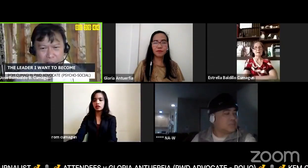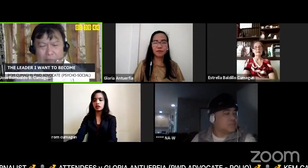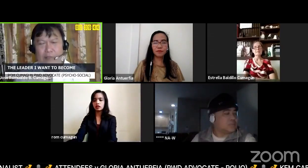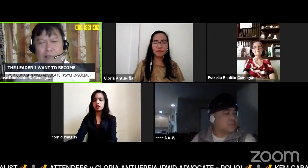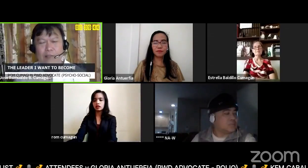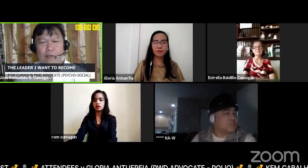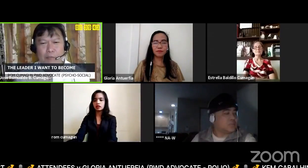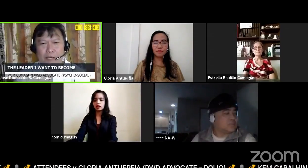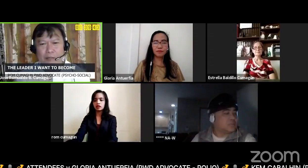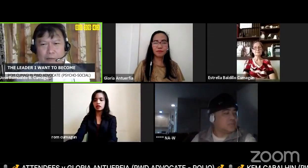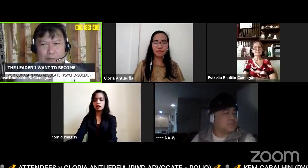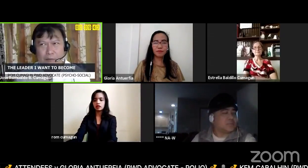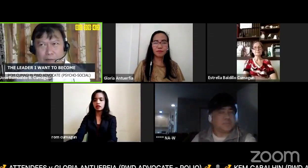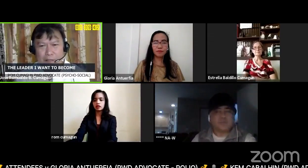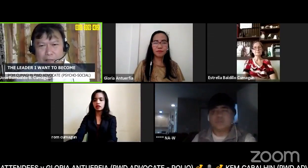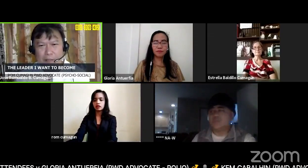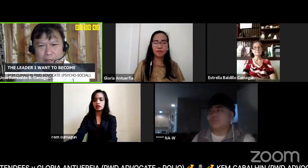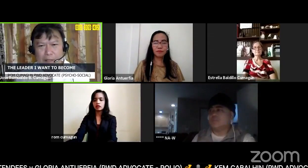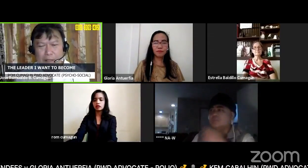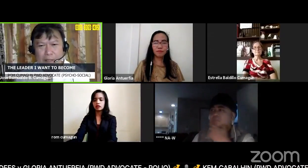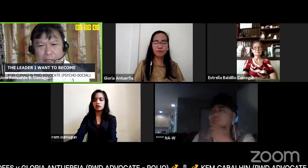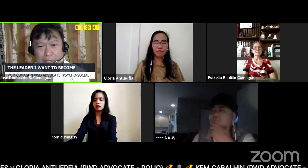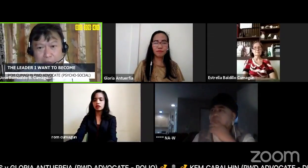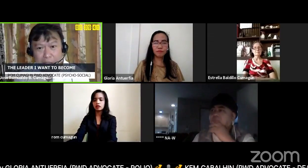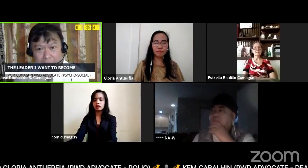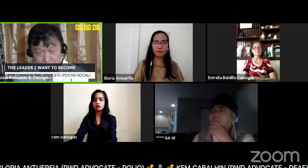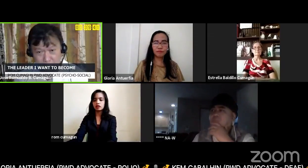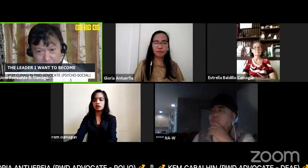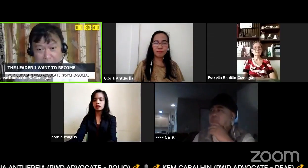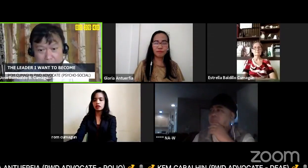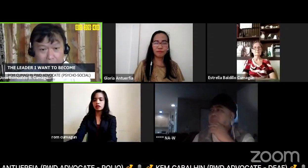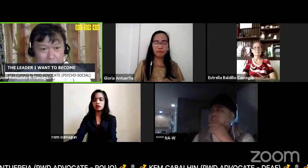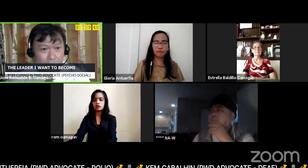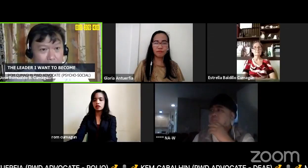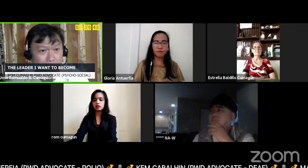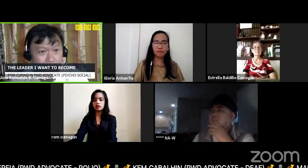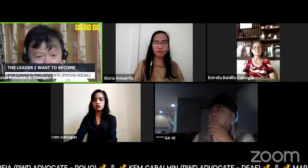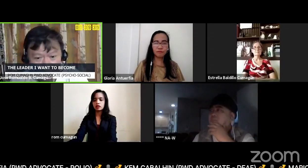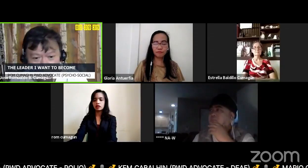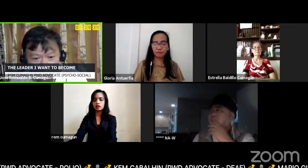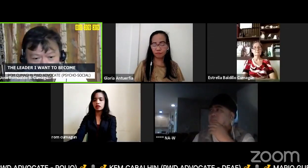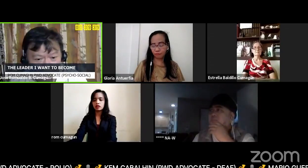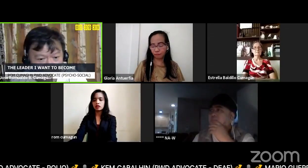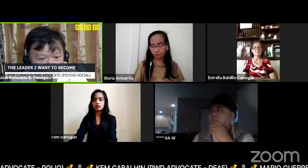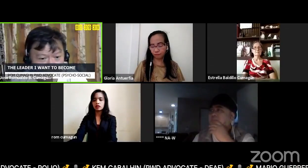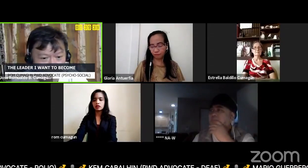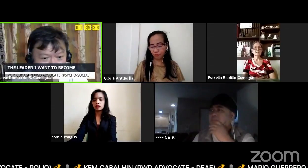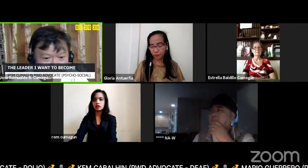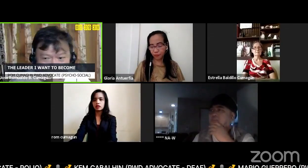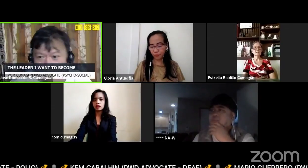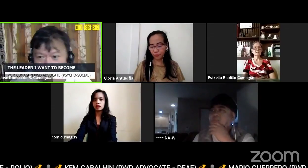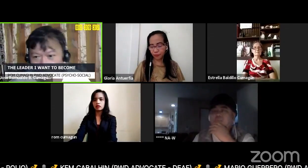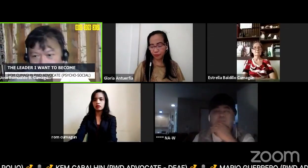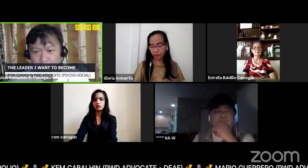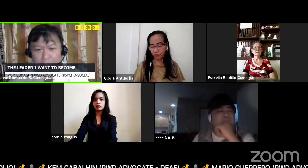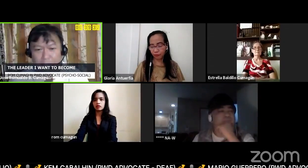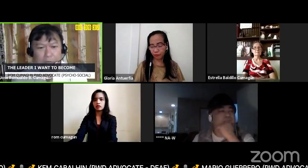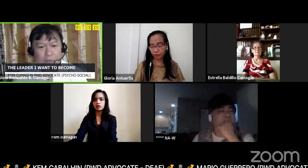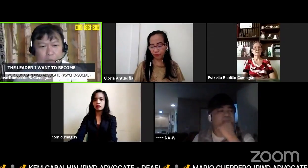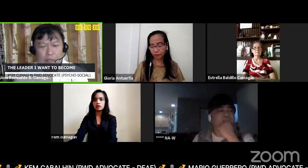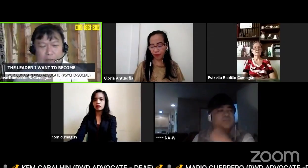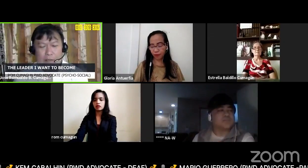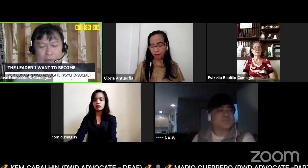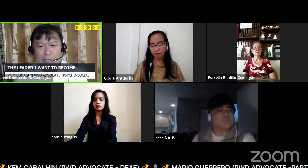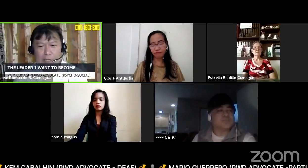are your priorities compared to country and you and okay, I think we have